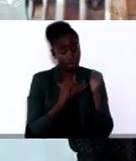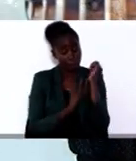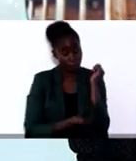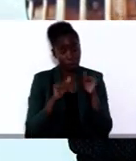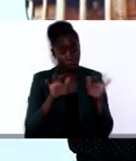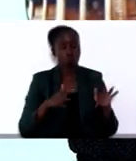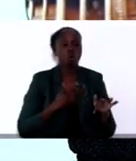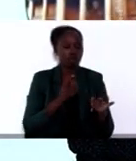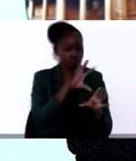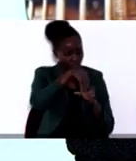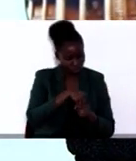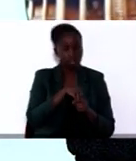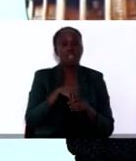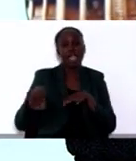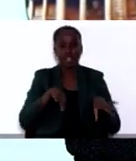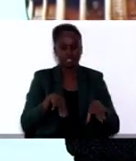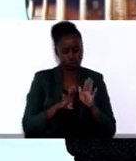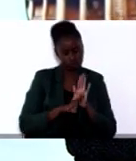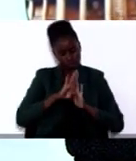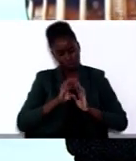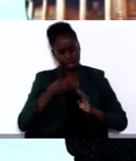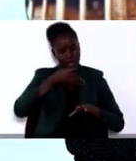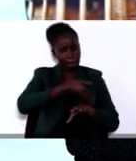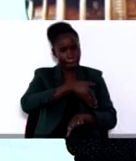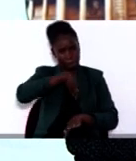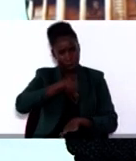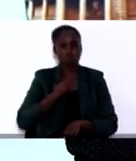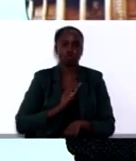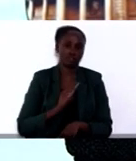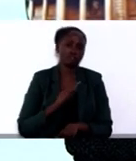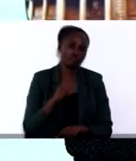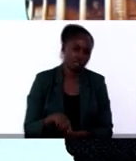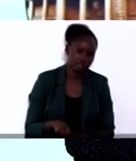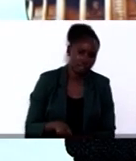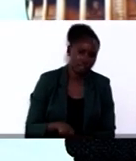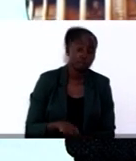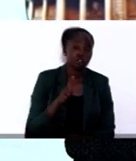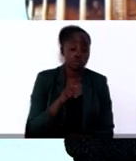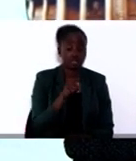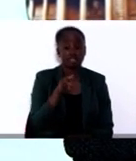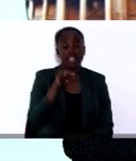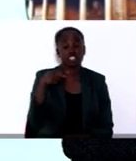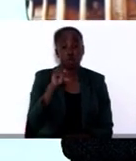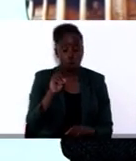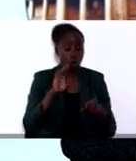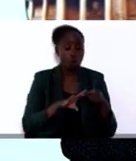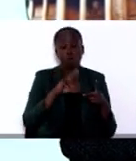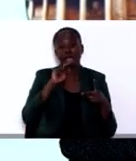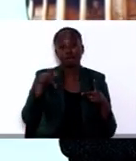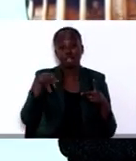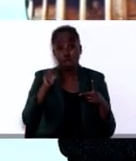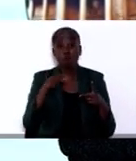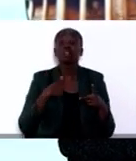in empowering themselves. It is for this reason that to the NGOs and NPOs, I'm saying to